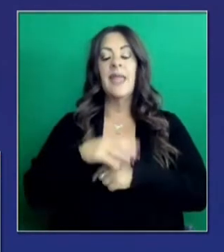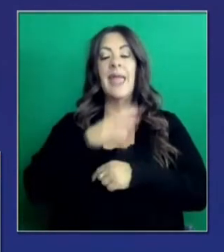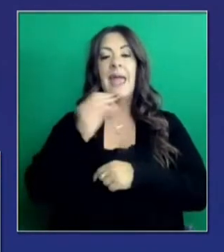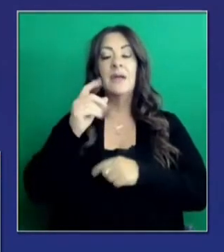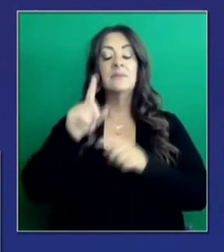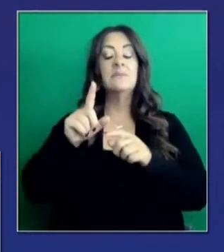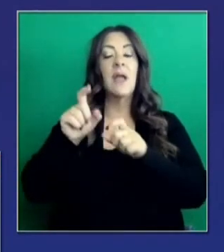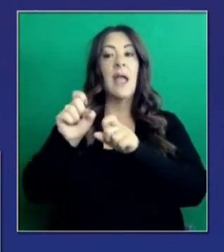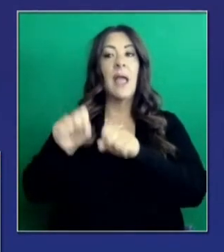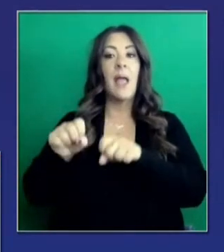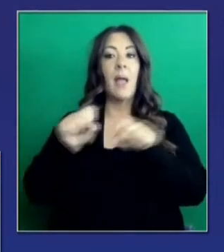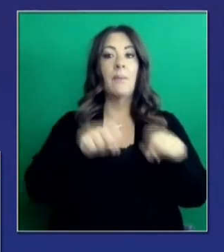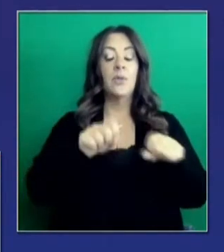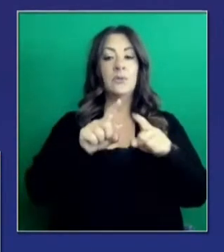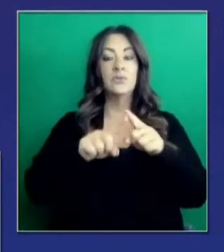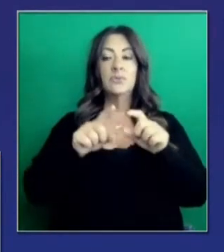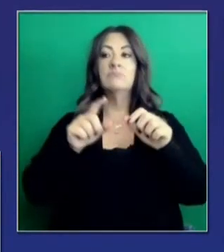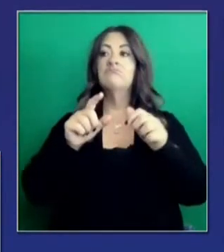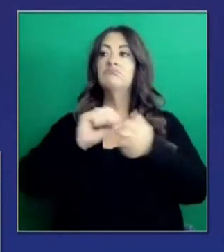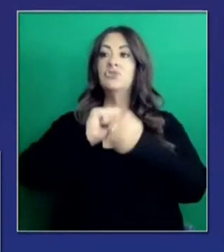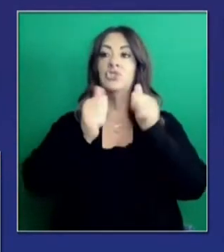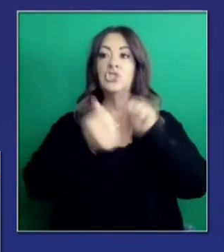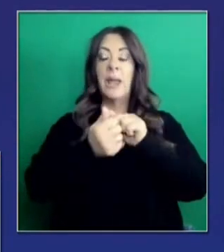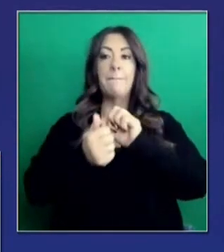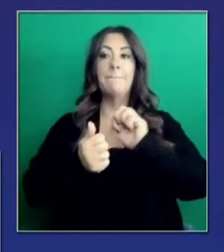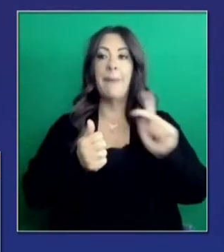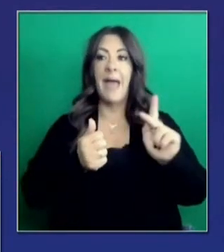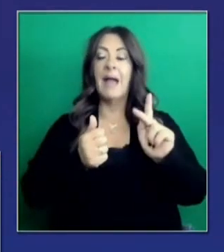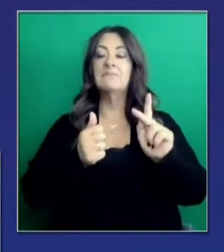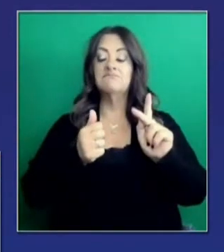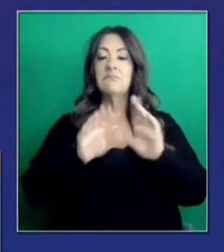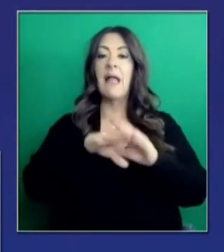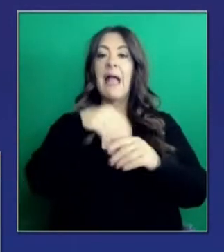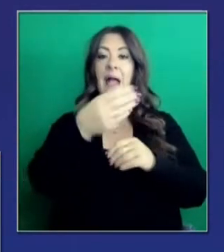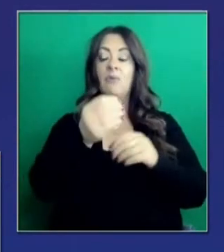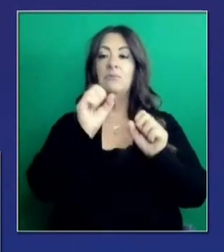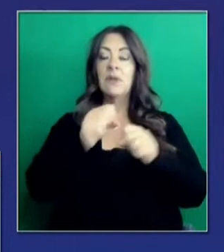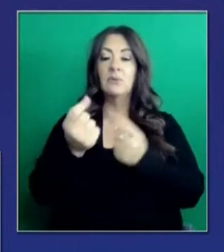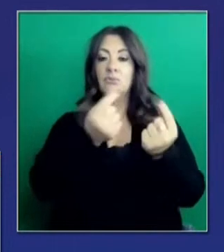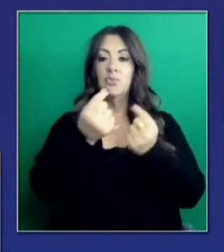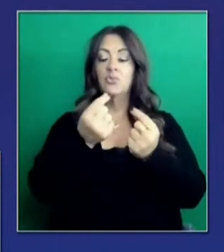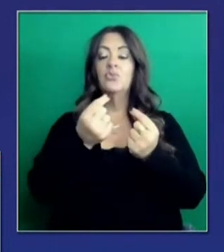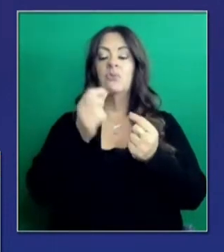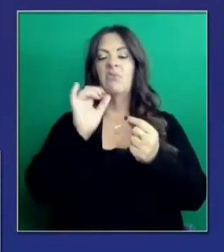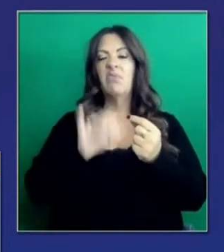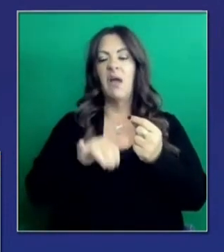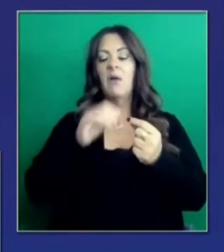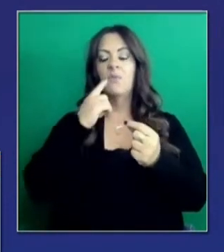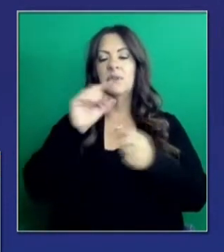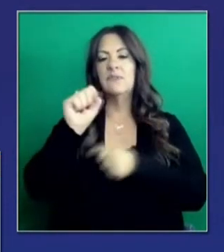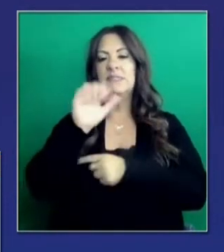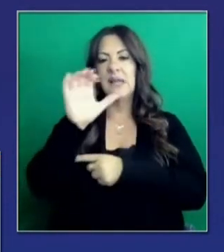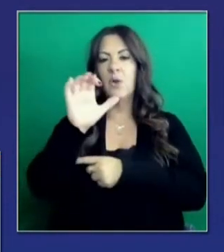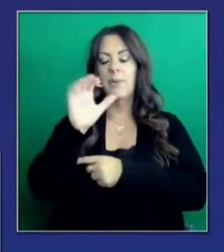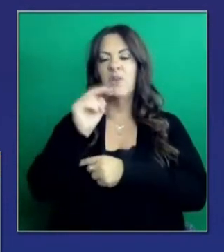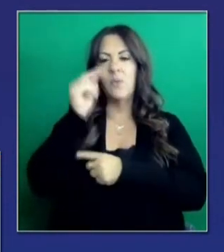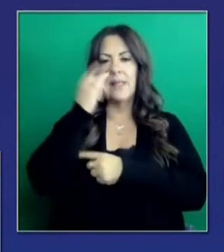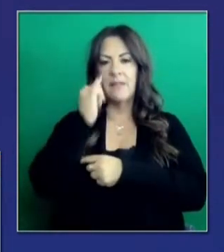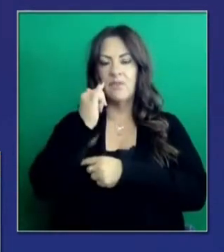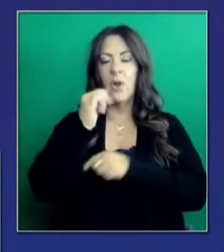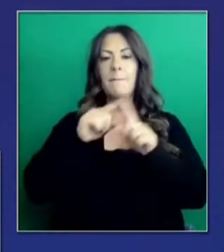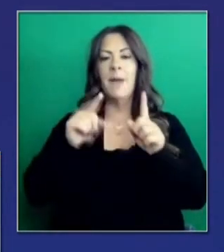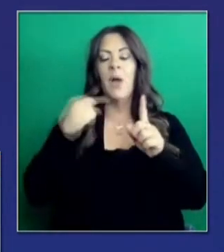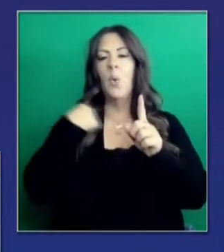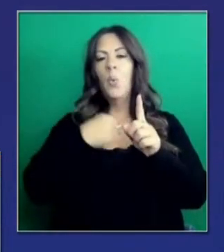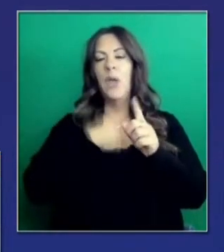Greater Sacramento region did just recently, we project forward over a 4-week period, and